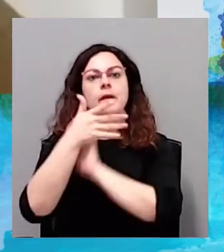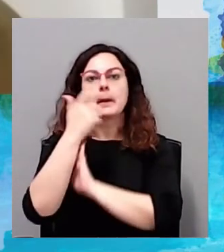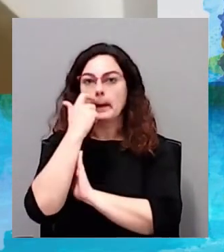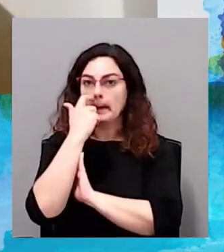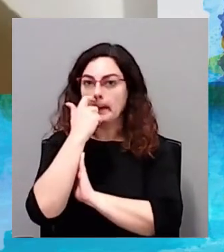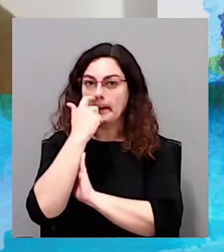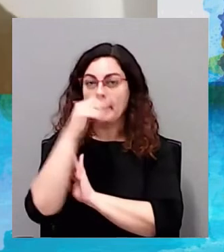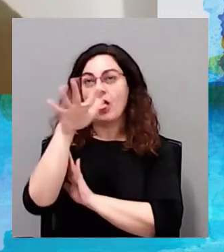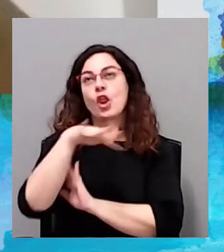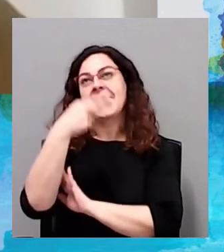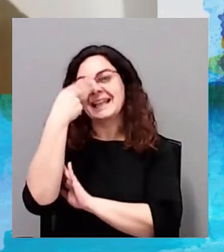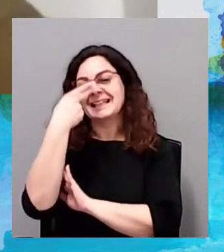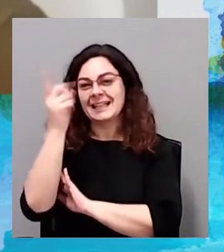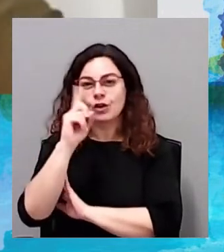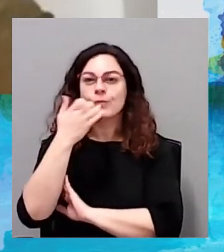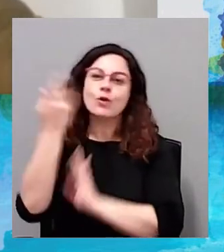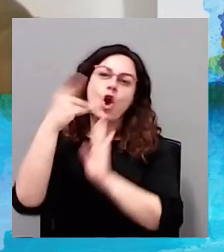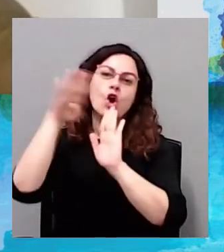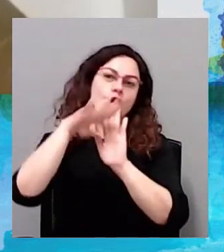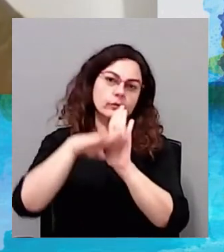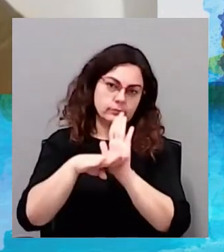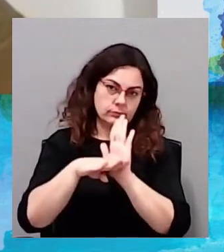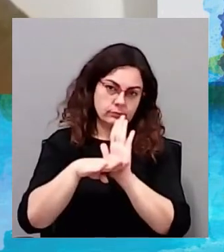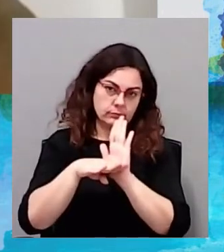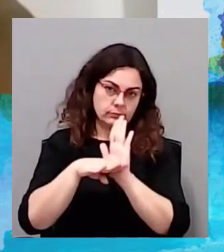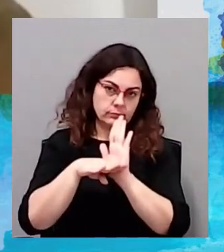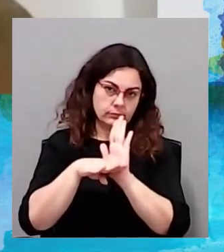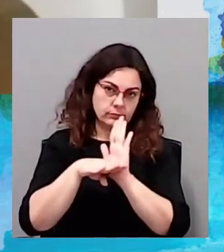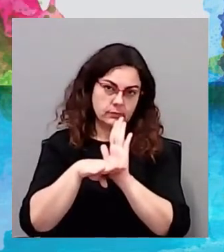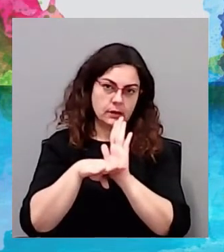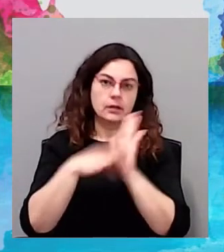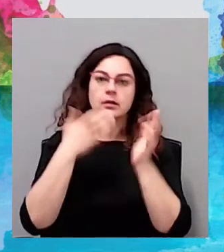is not maybe as interesting, but are the guidelines.